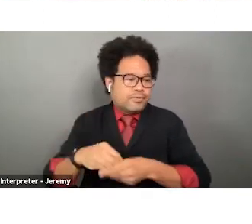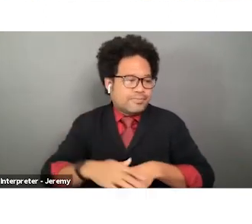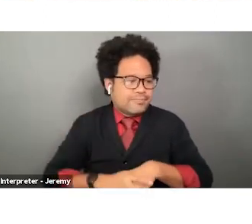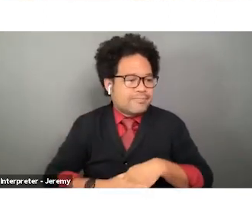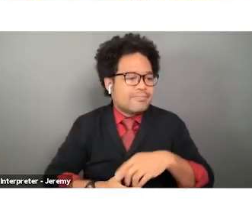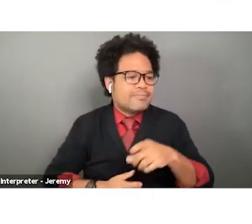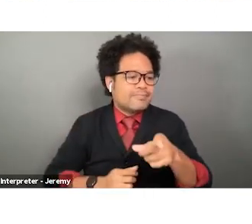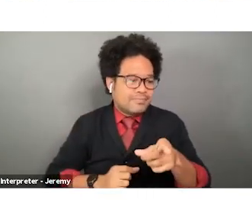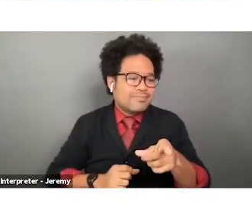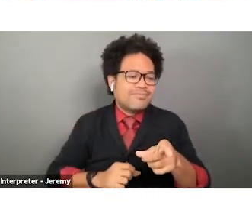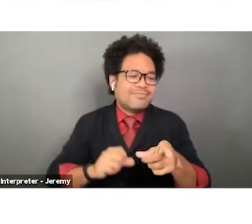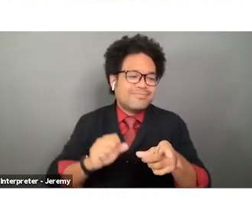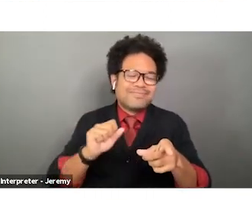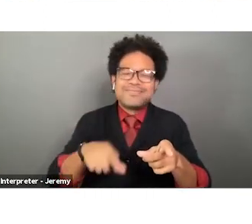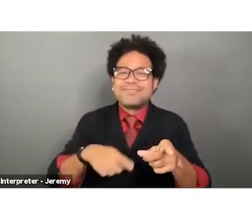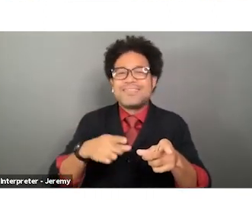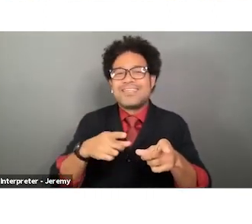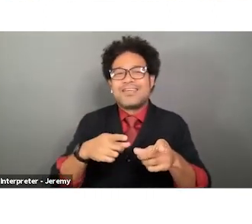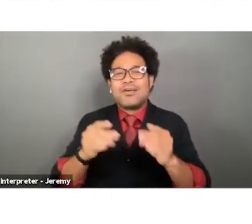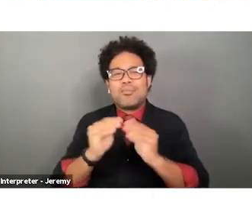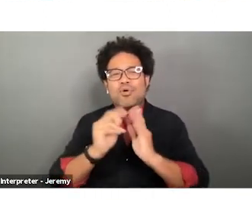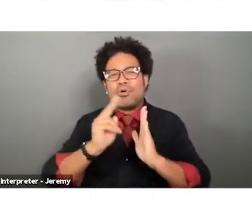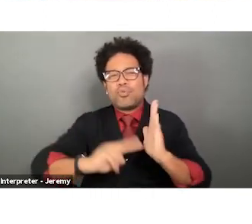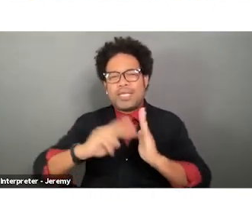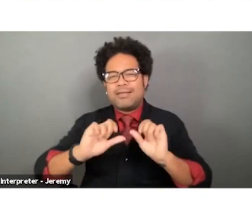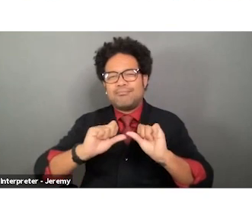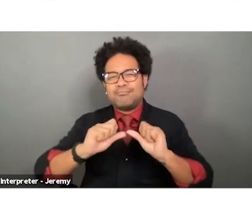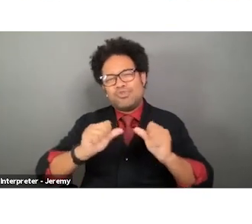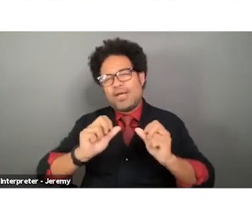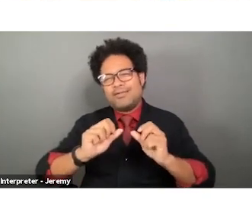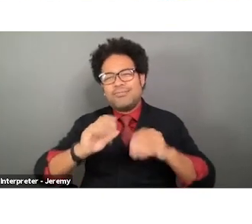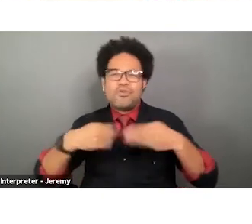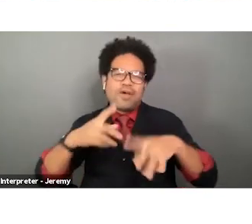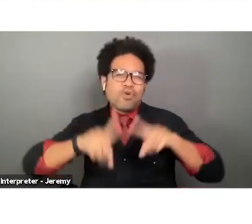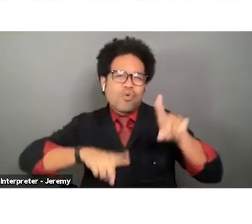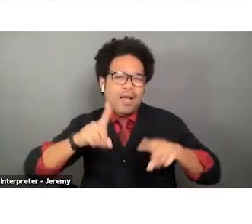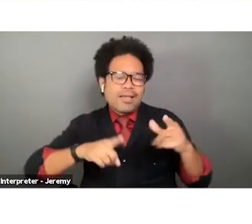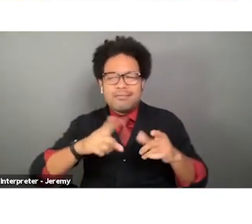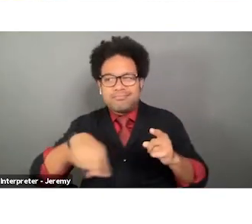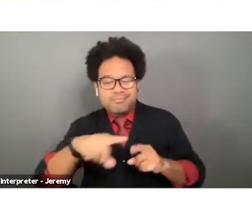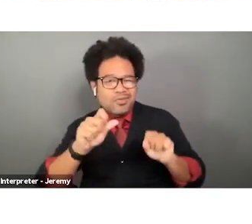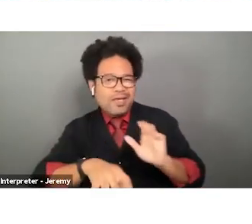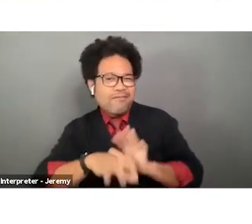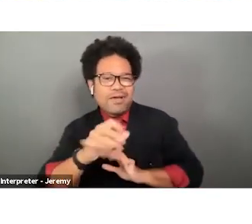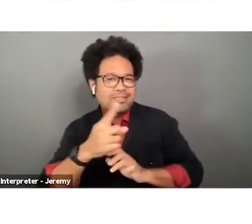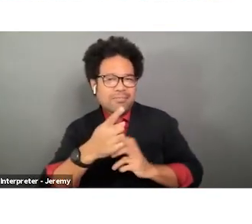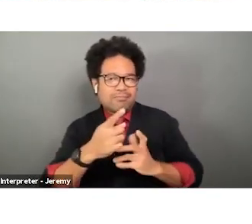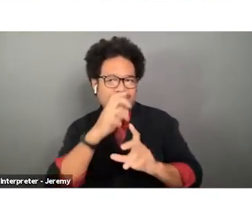Further reading, and I'm trying to give a variety here so that folks maybe find something that appeals to